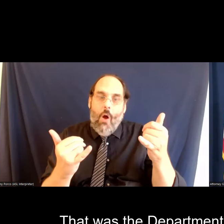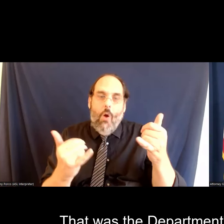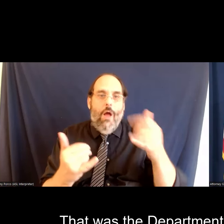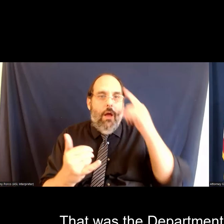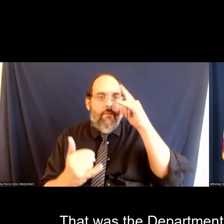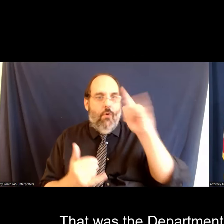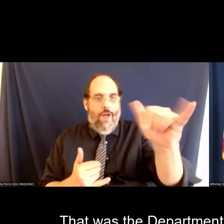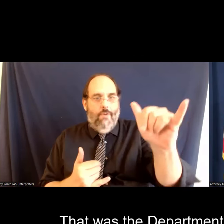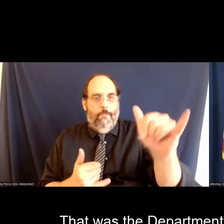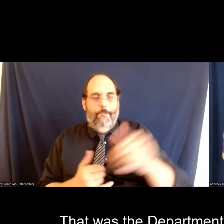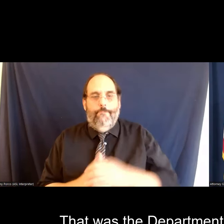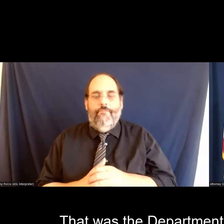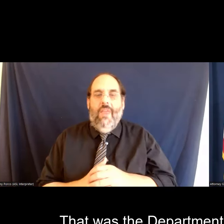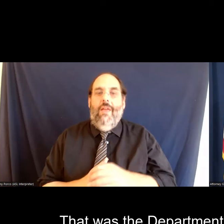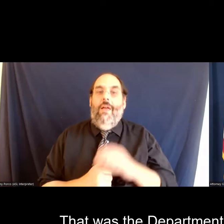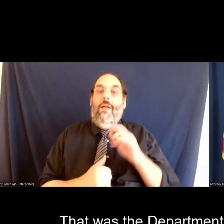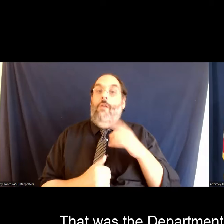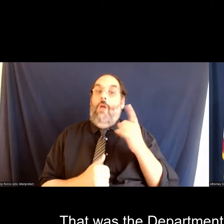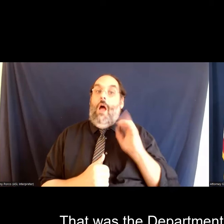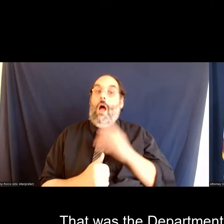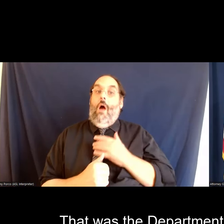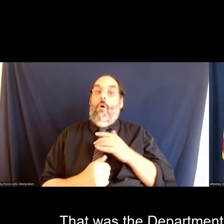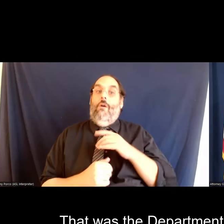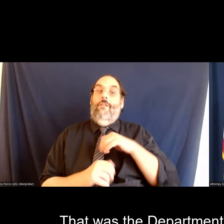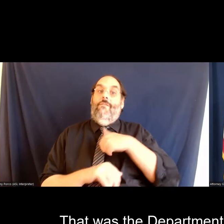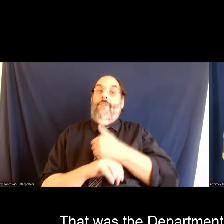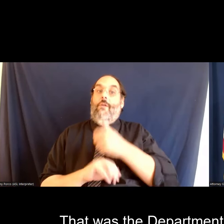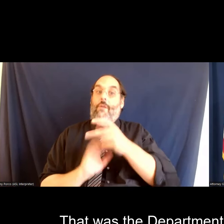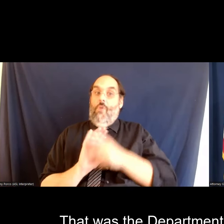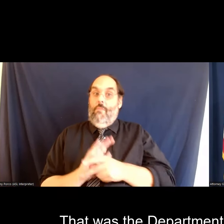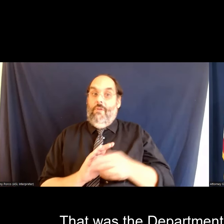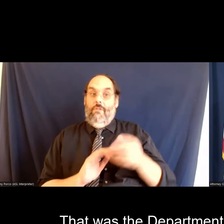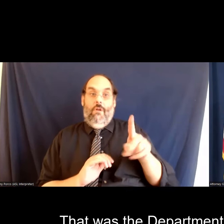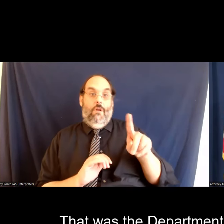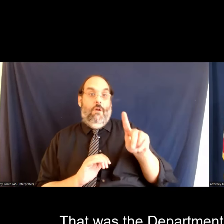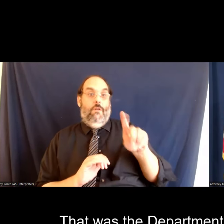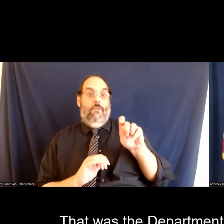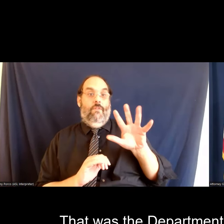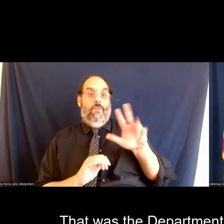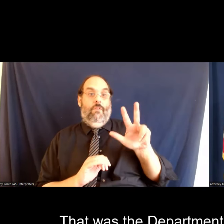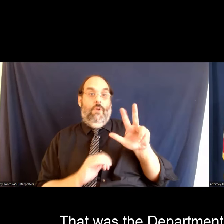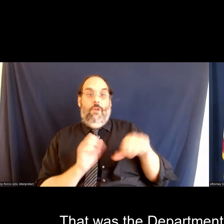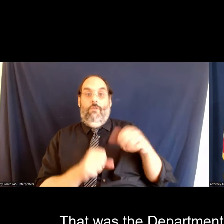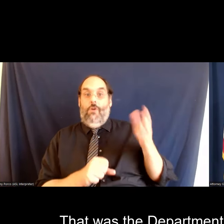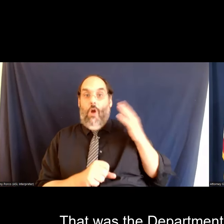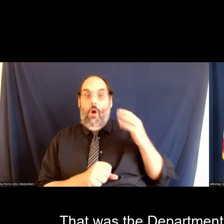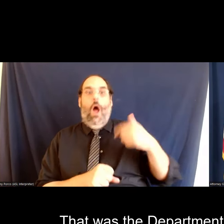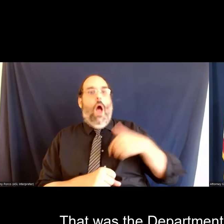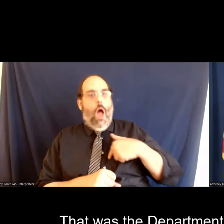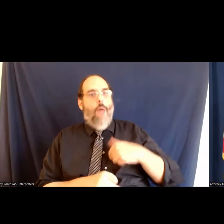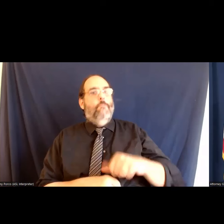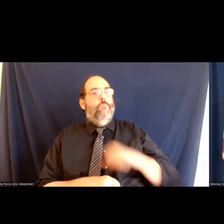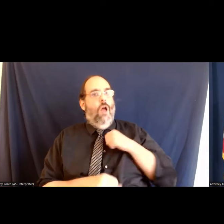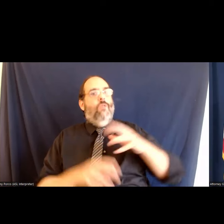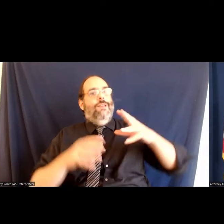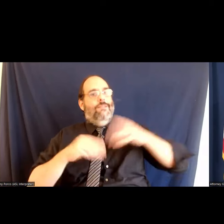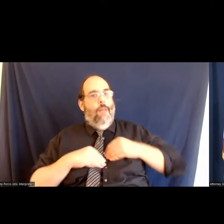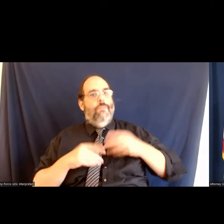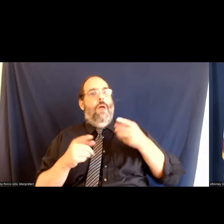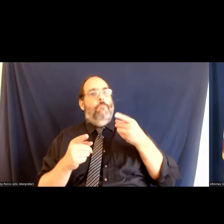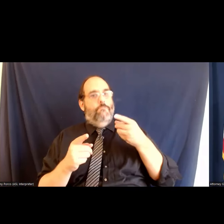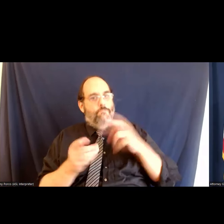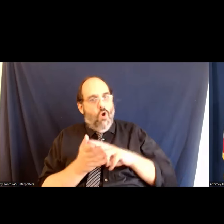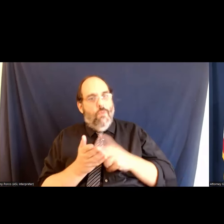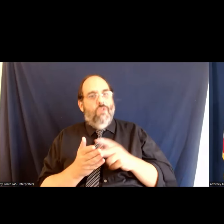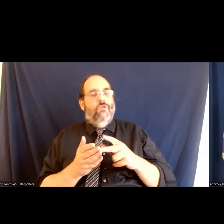always. That was the department's founding purpose, and it is a purpose that I am proud to embrace as Attorney